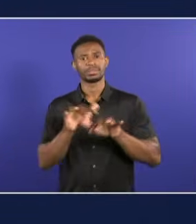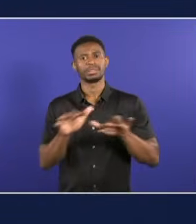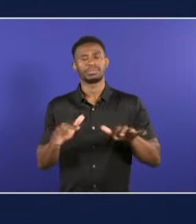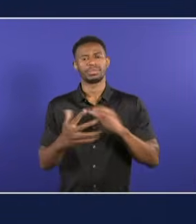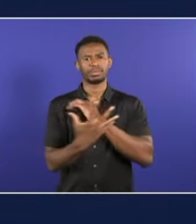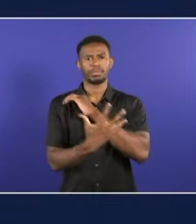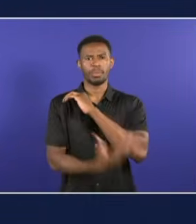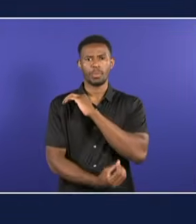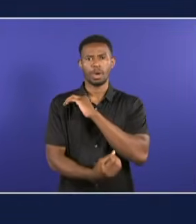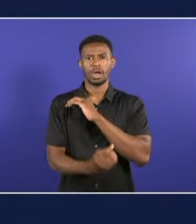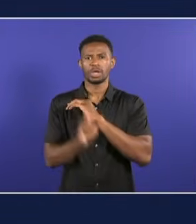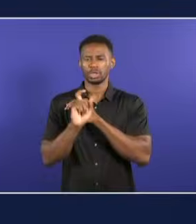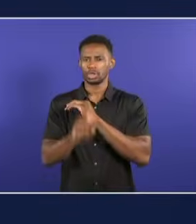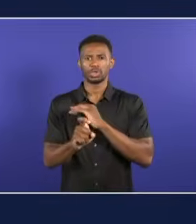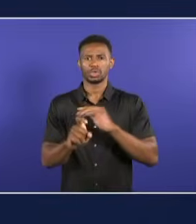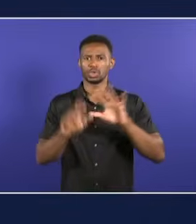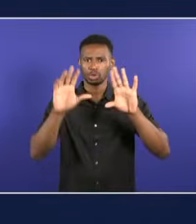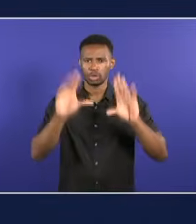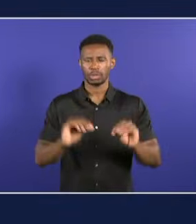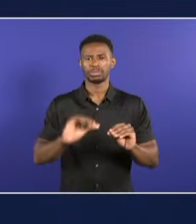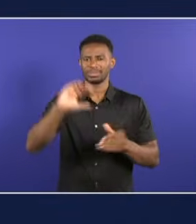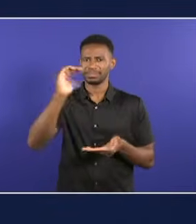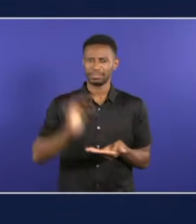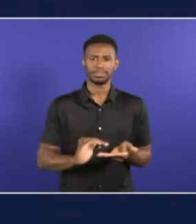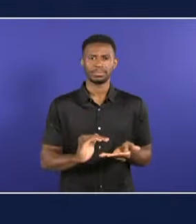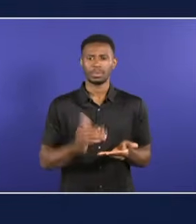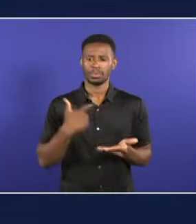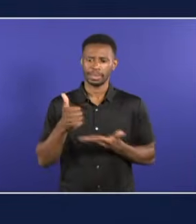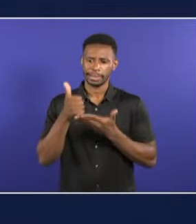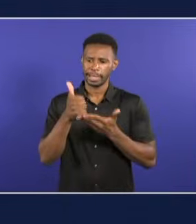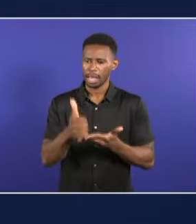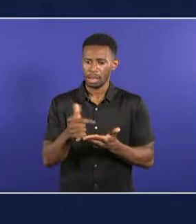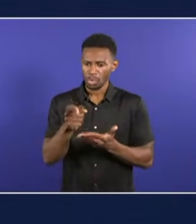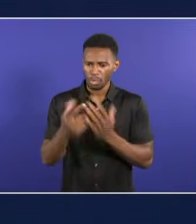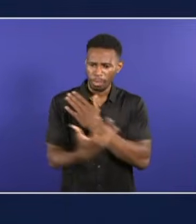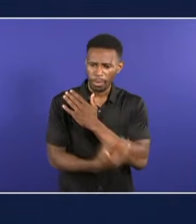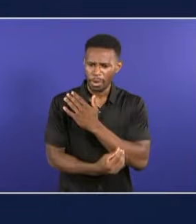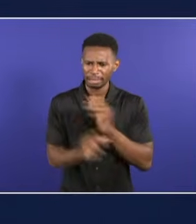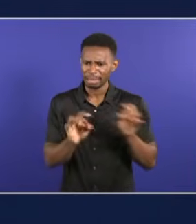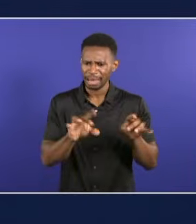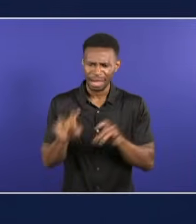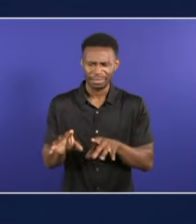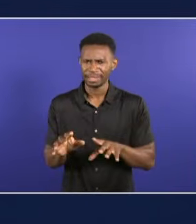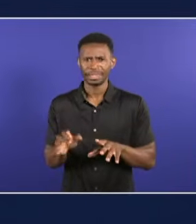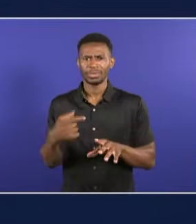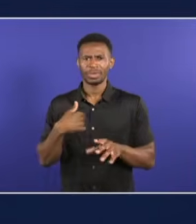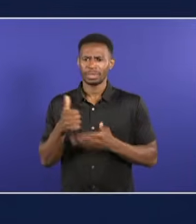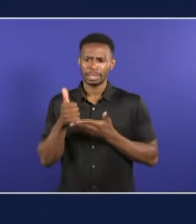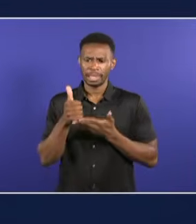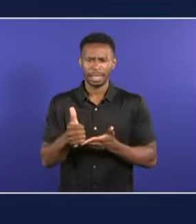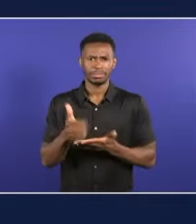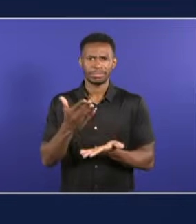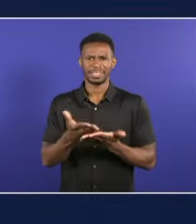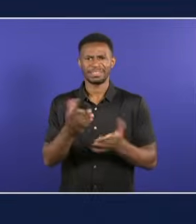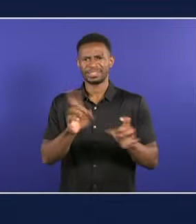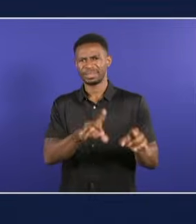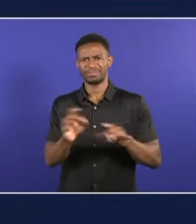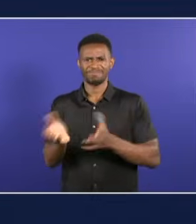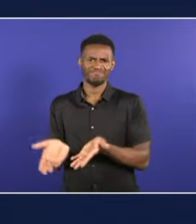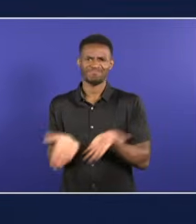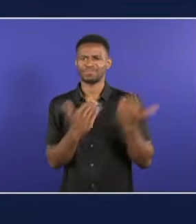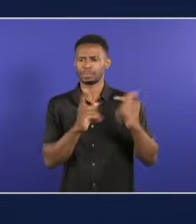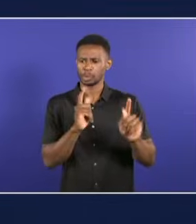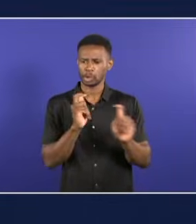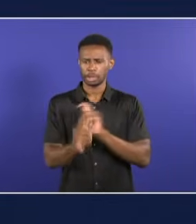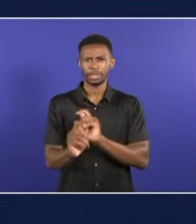is essential to building the future that South Africa deserves. A country in which every person, no matter